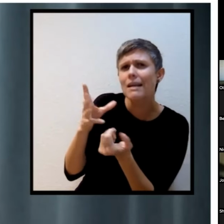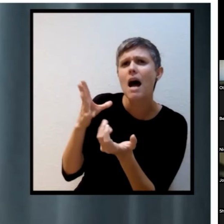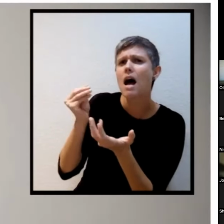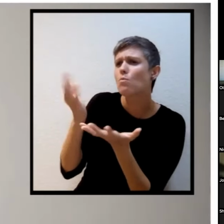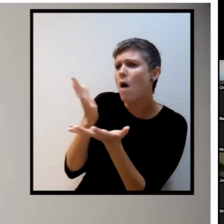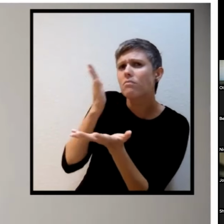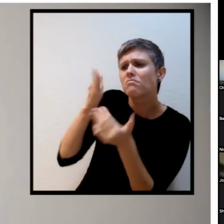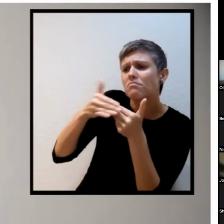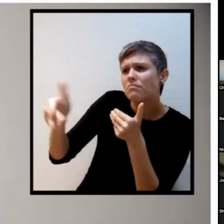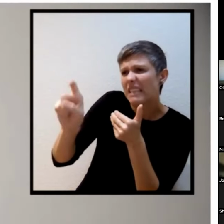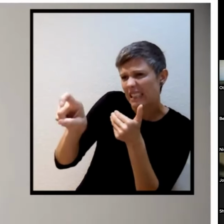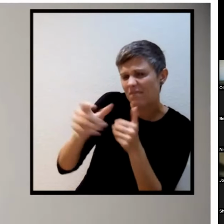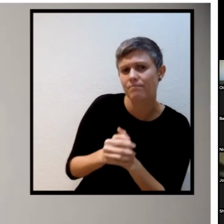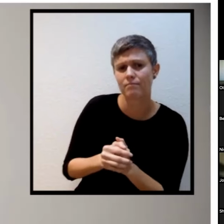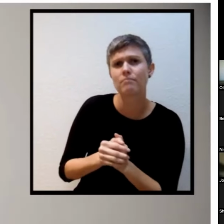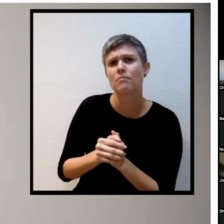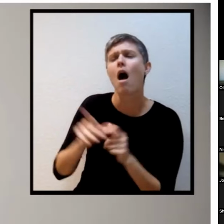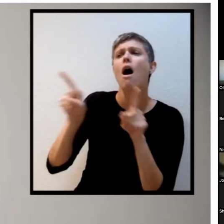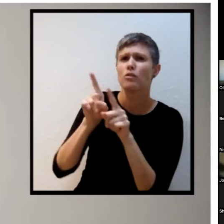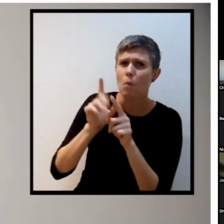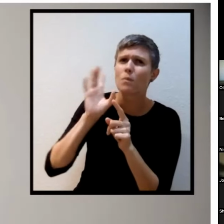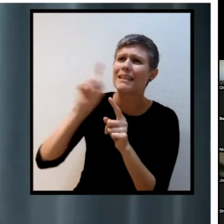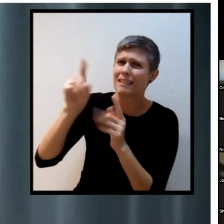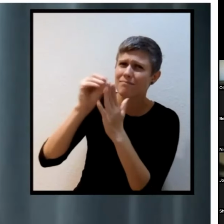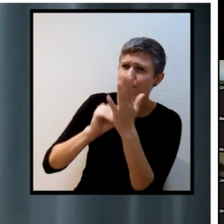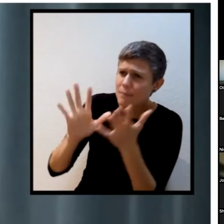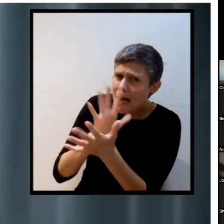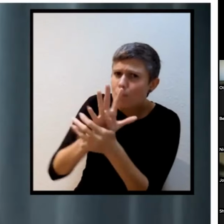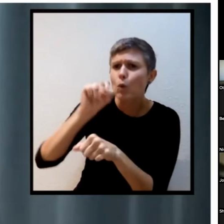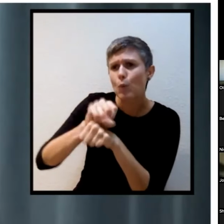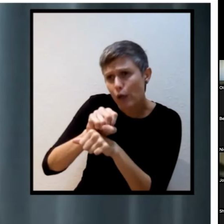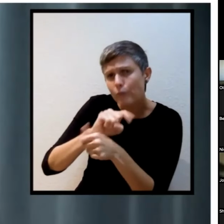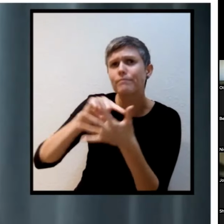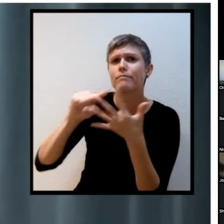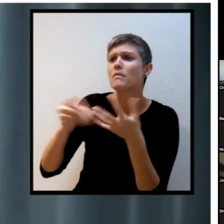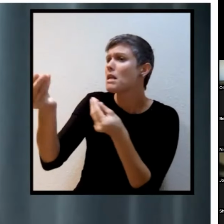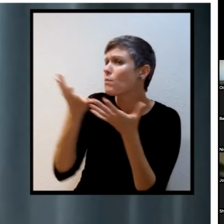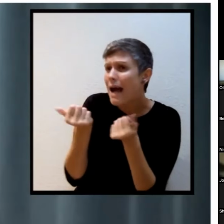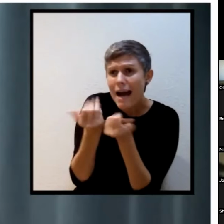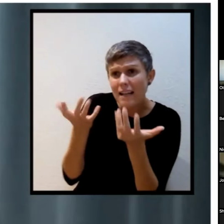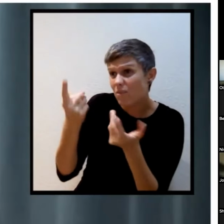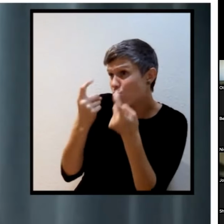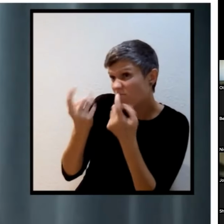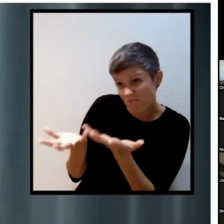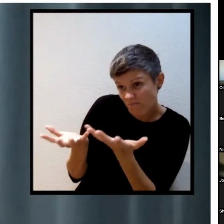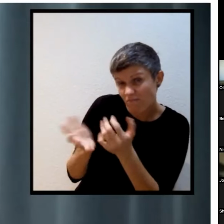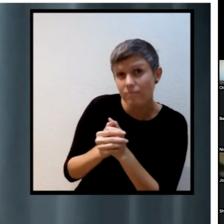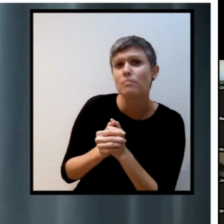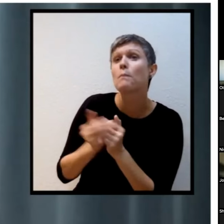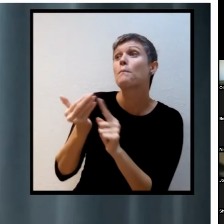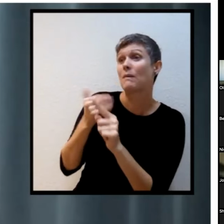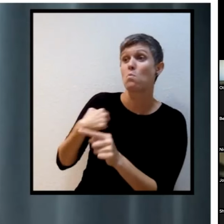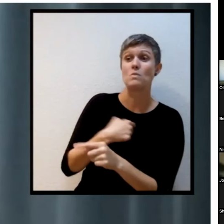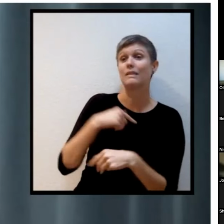in the future? I'll also need you to fill out a little paperwork. Just let me know if you have any questions. Before we get